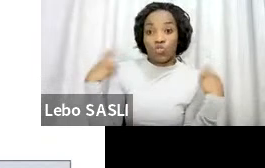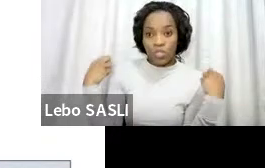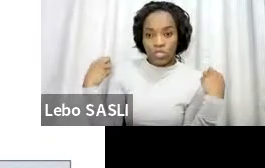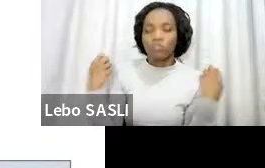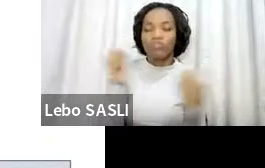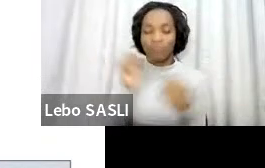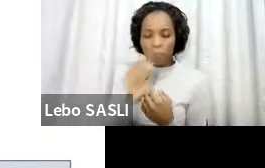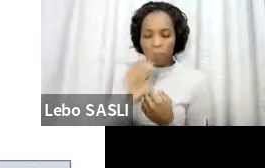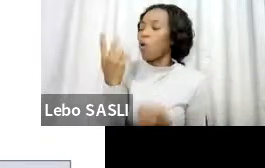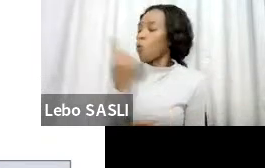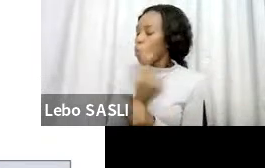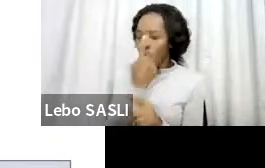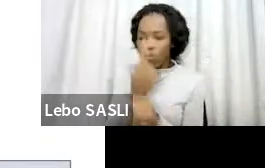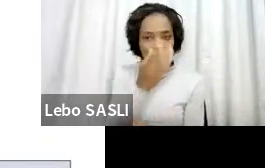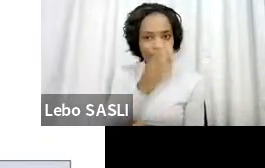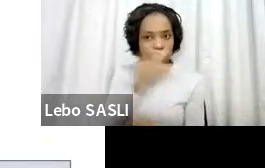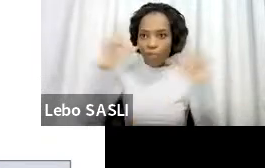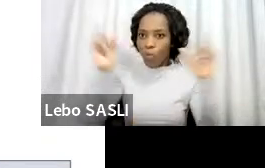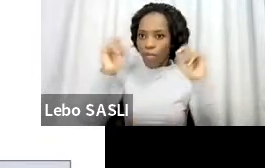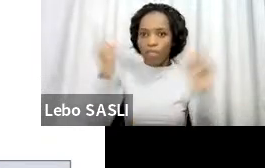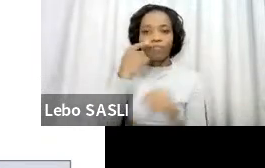issues. Where do you take them?